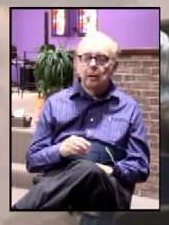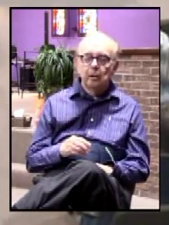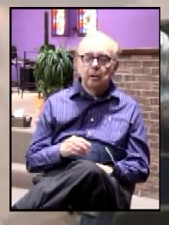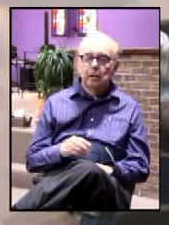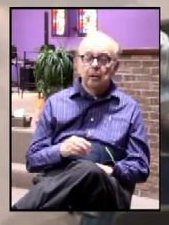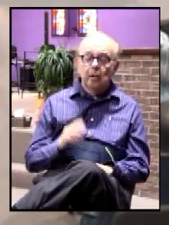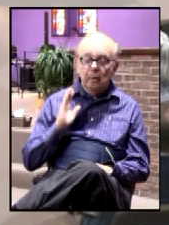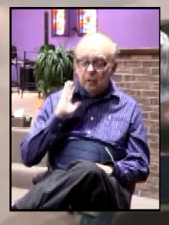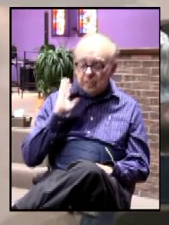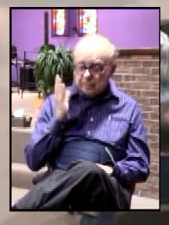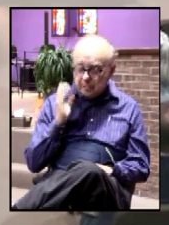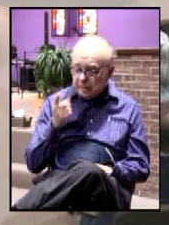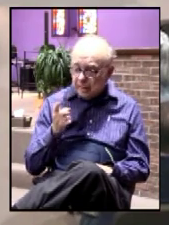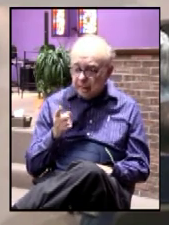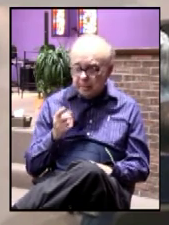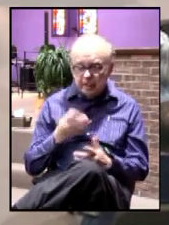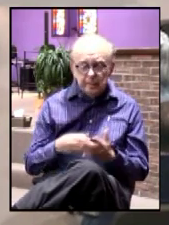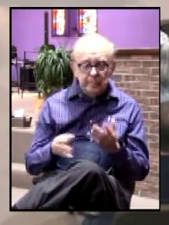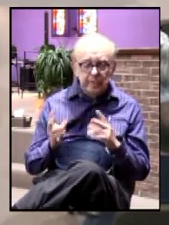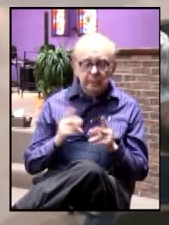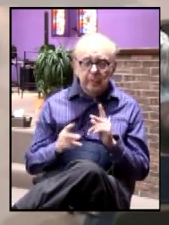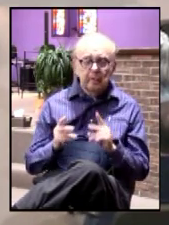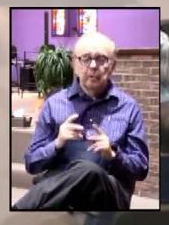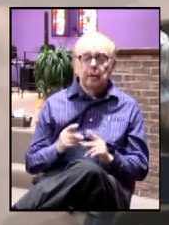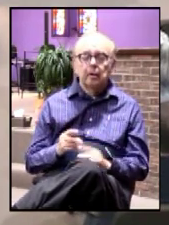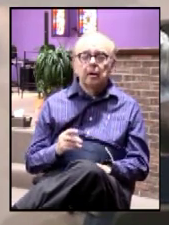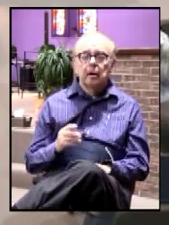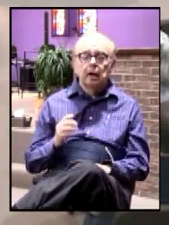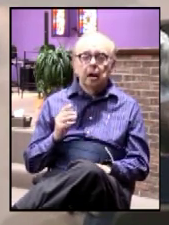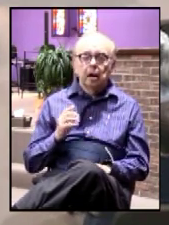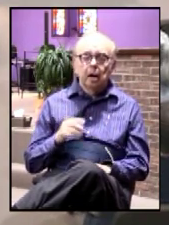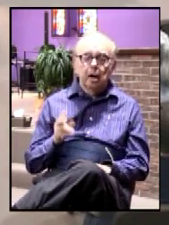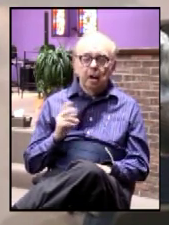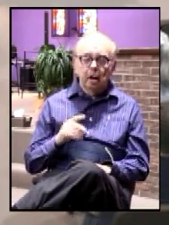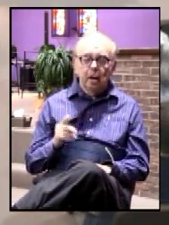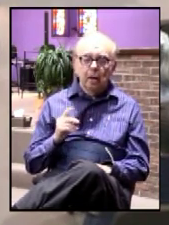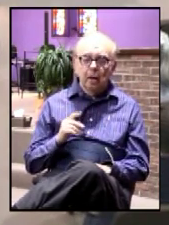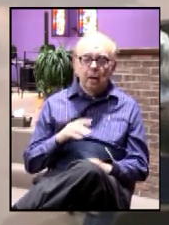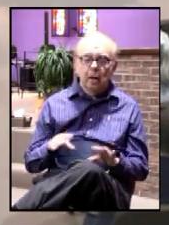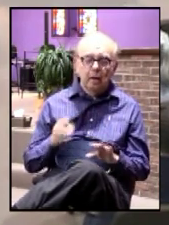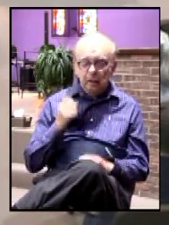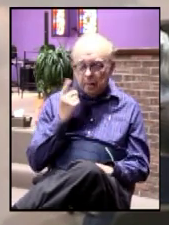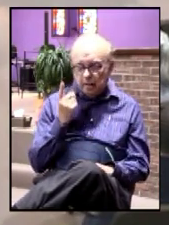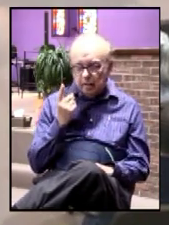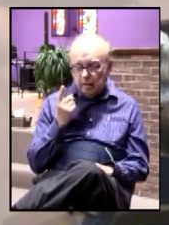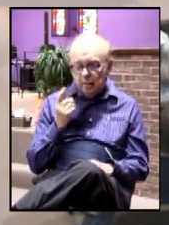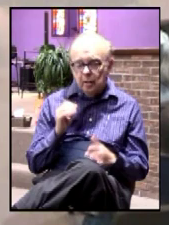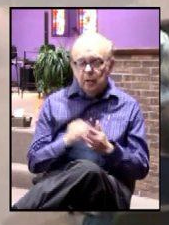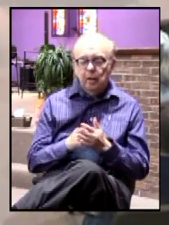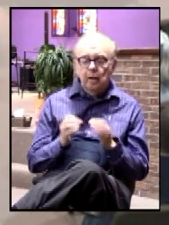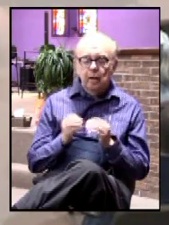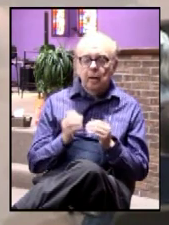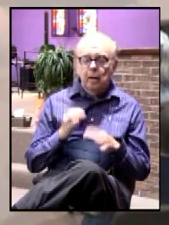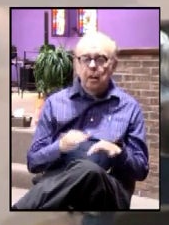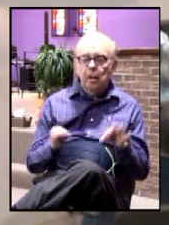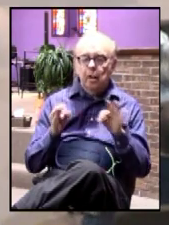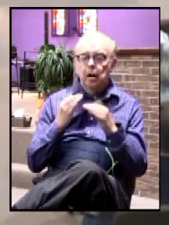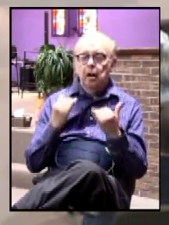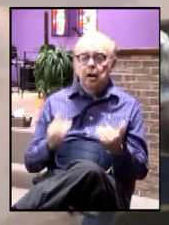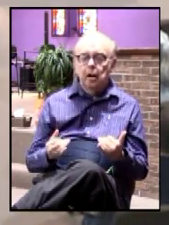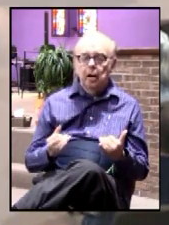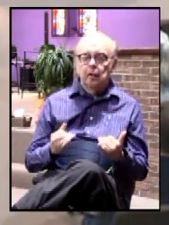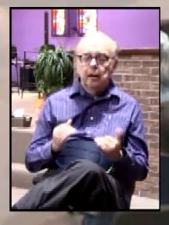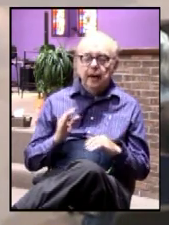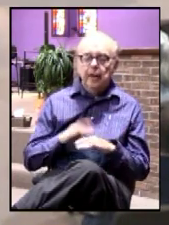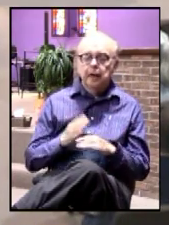It's wild, ladies and gentlemen, what's going on. And this is why I'm saying that he says, do you not understand that it's more important